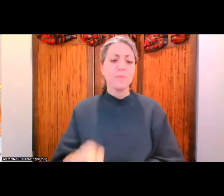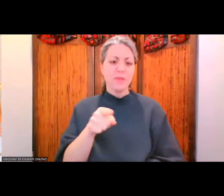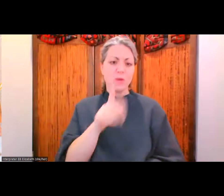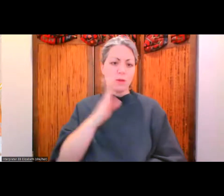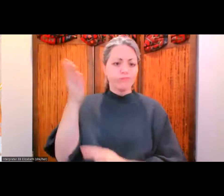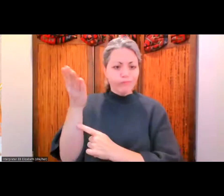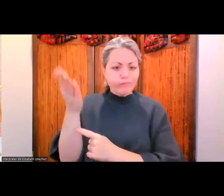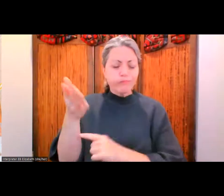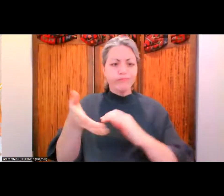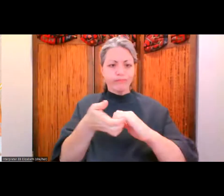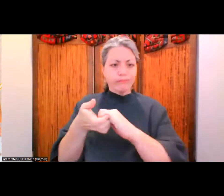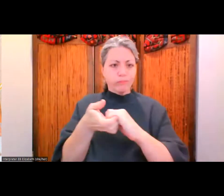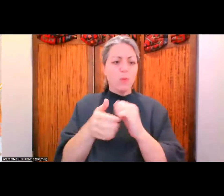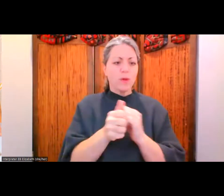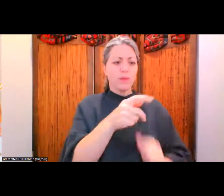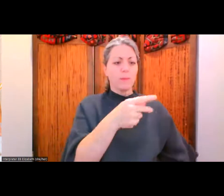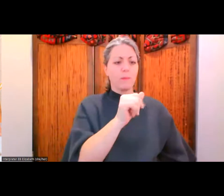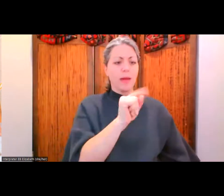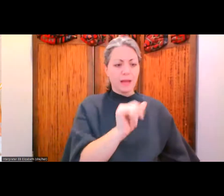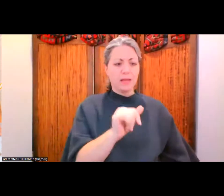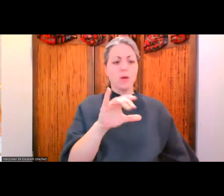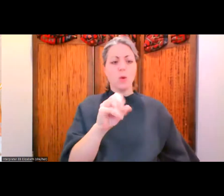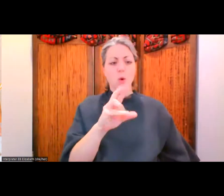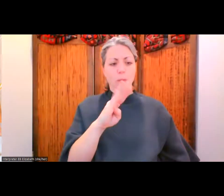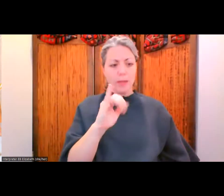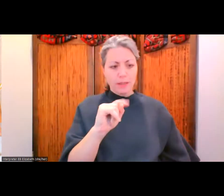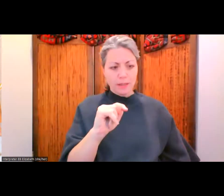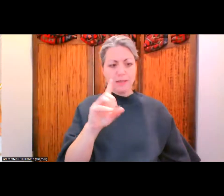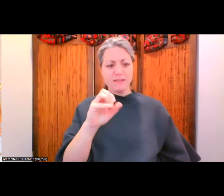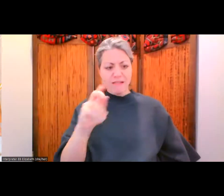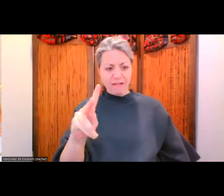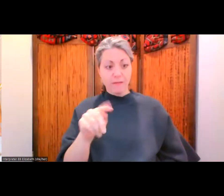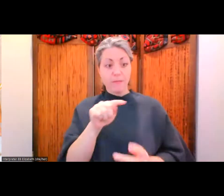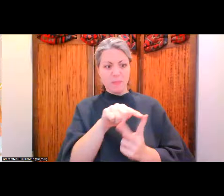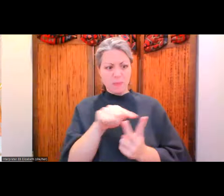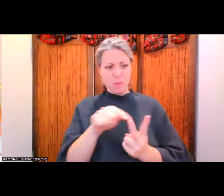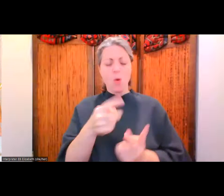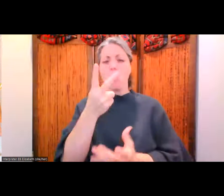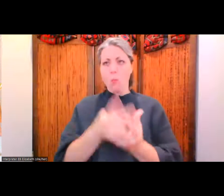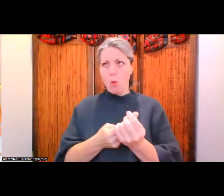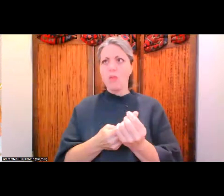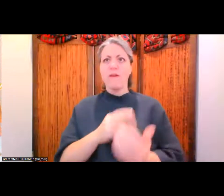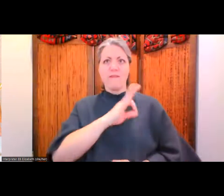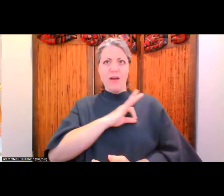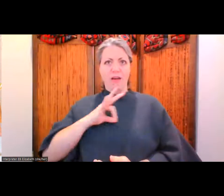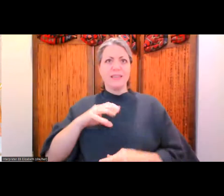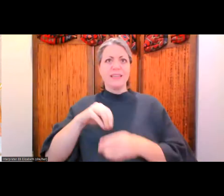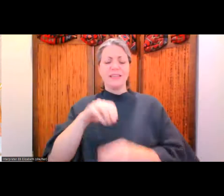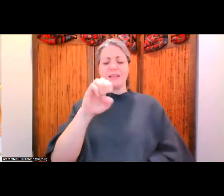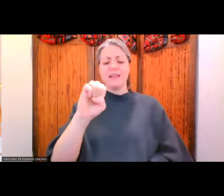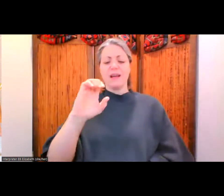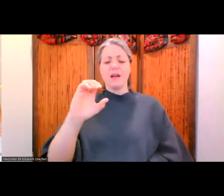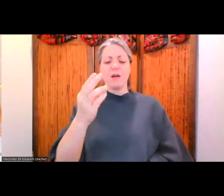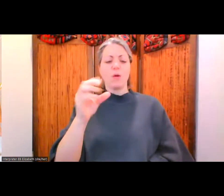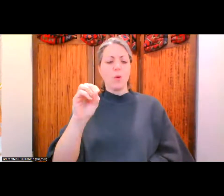talk collaboratively with Patty Corbett-Dick, and they are both faculty of the Echo Autism series that has been enhancing